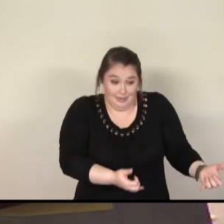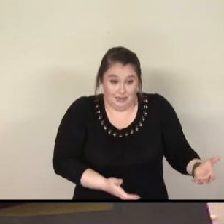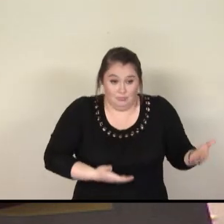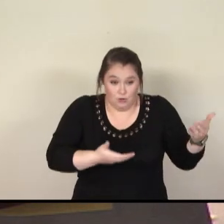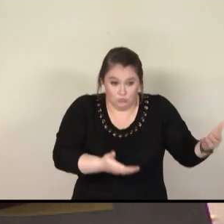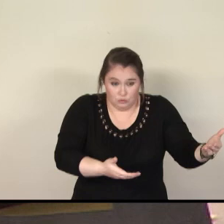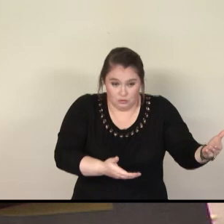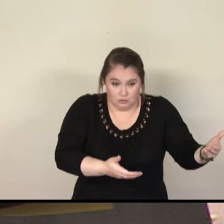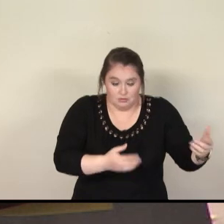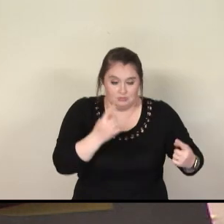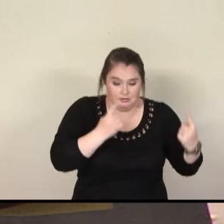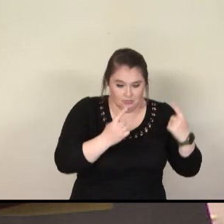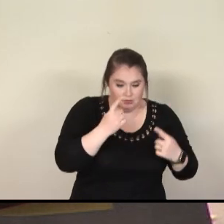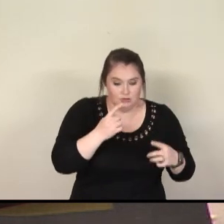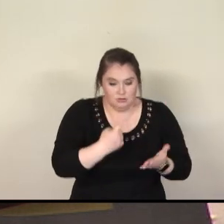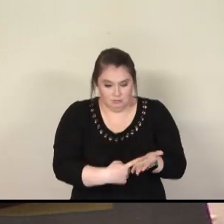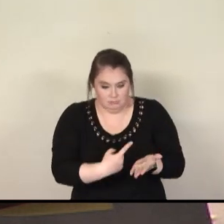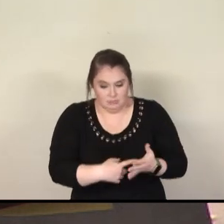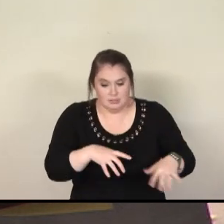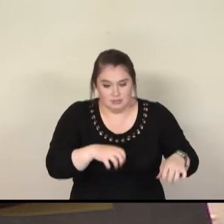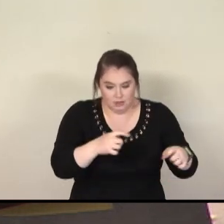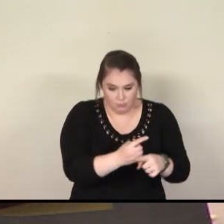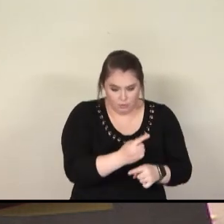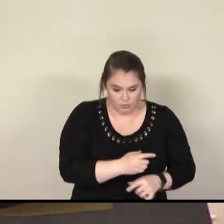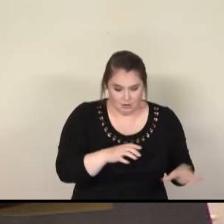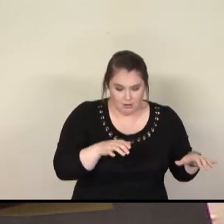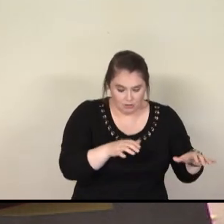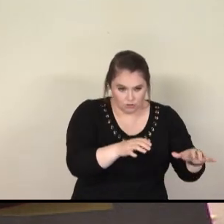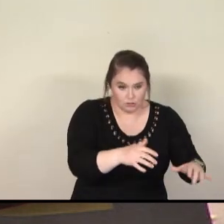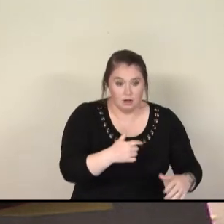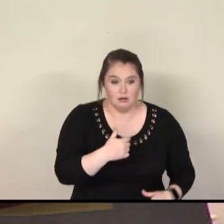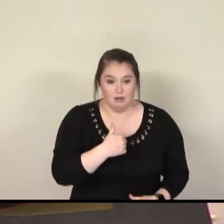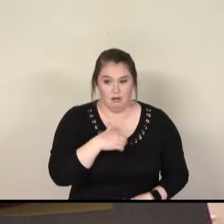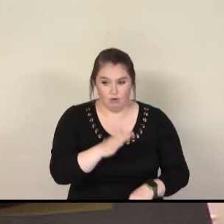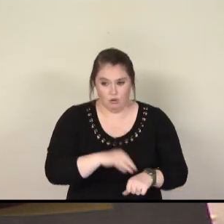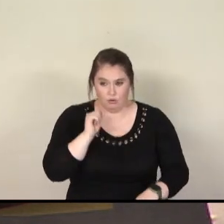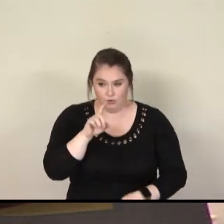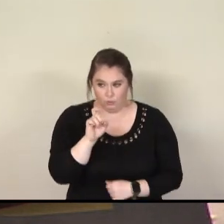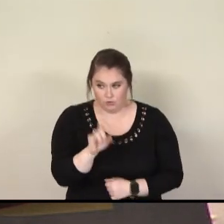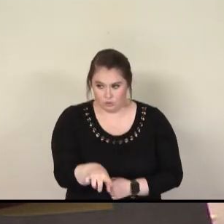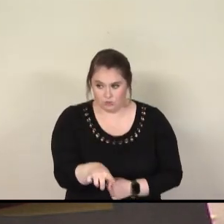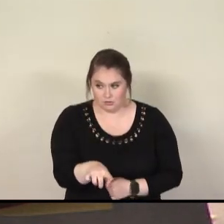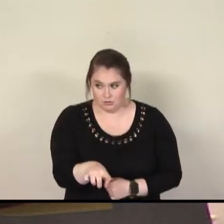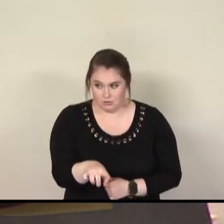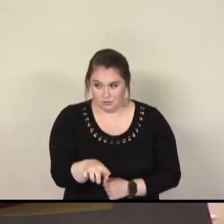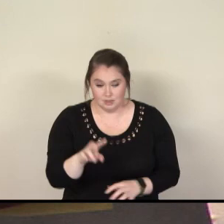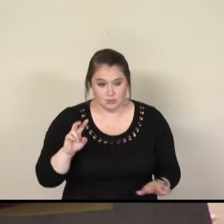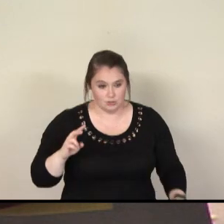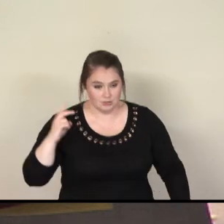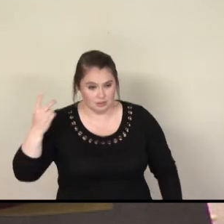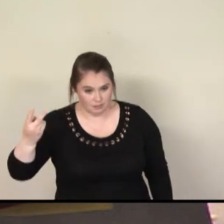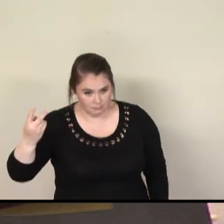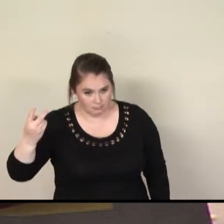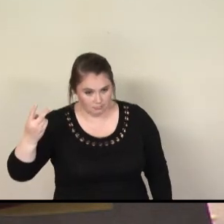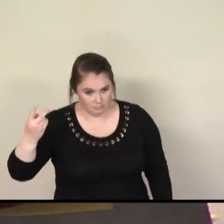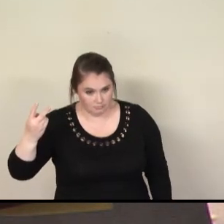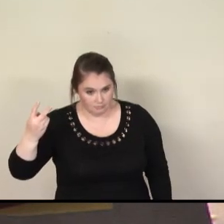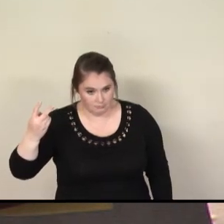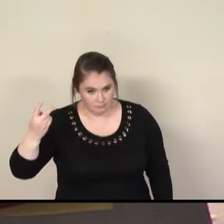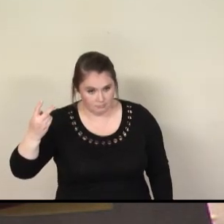motion is to consider, discuss, and take appropriate action. I called the question. Is there a second?